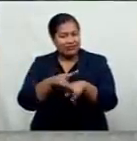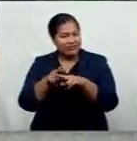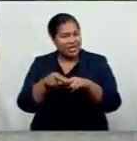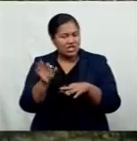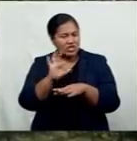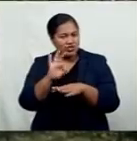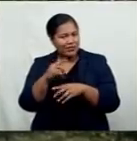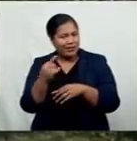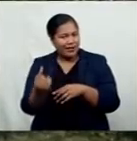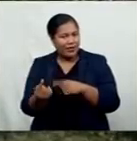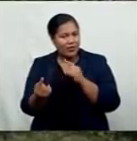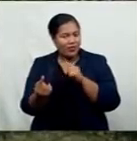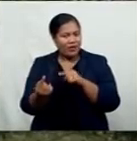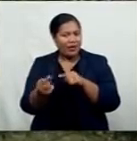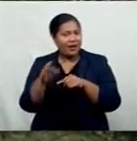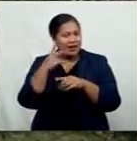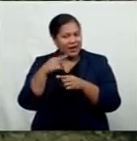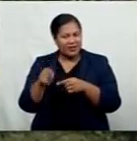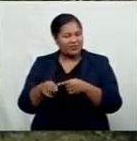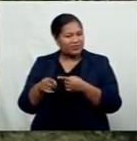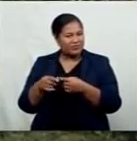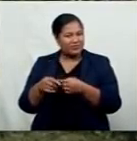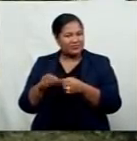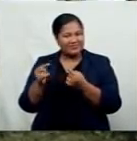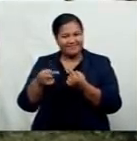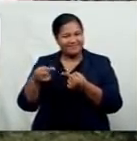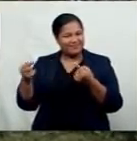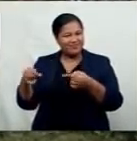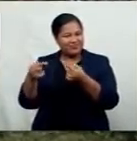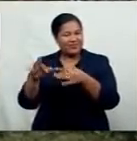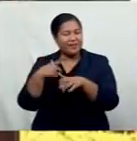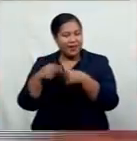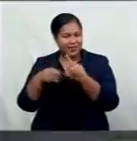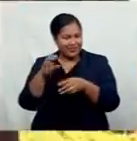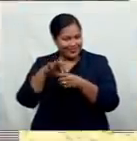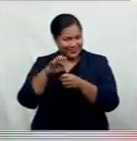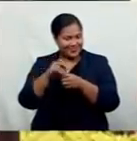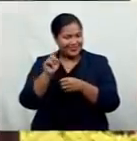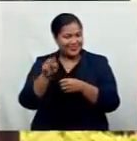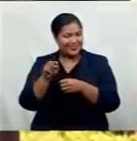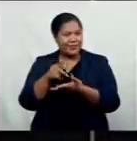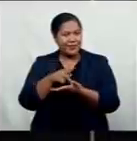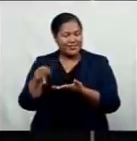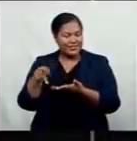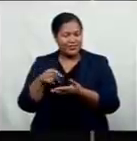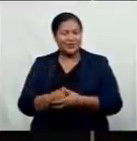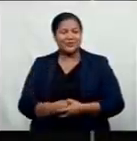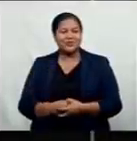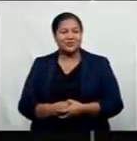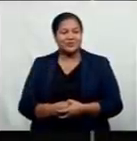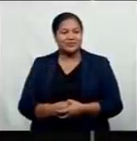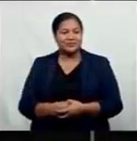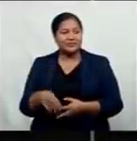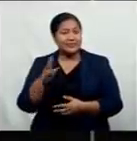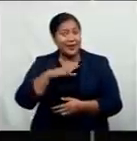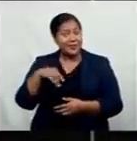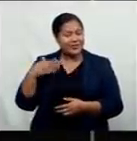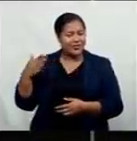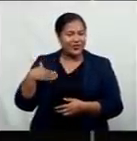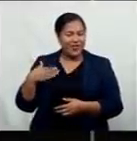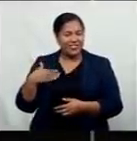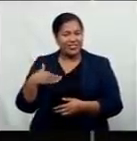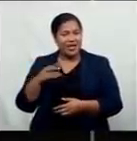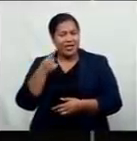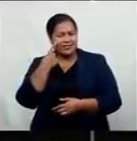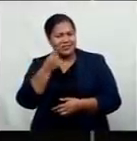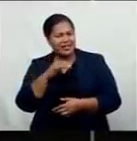not alone in opposing the reappointment. Ritika Pratap, FBC News. The Ministry of Health has noted